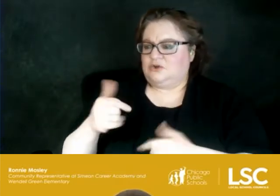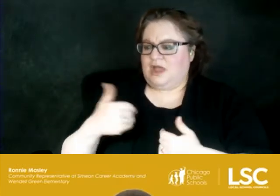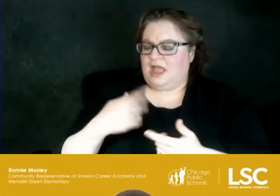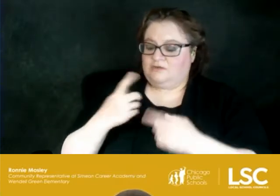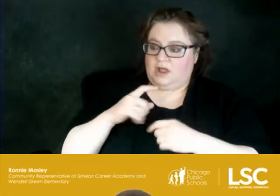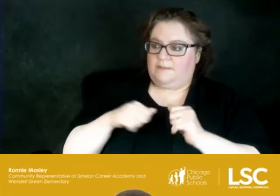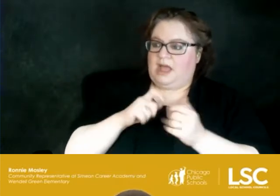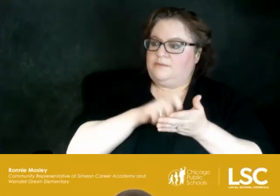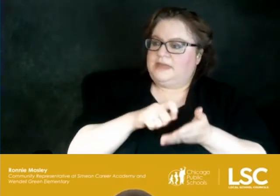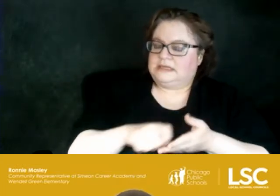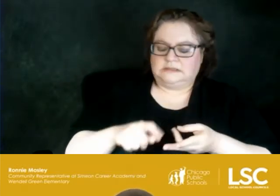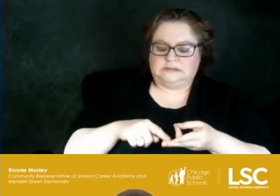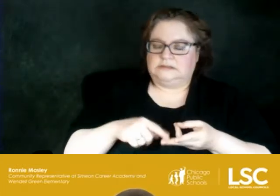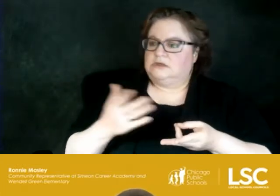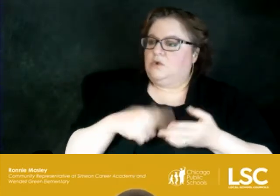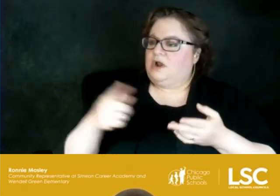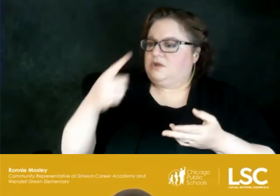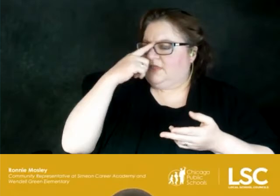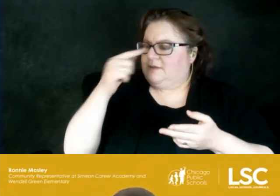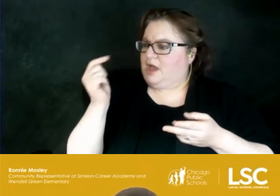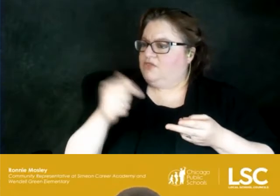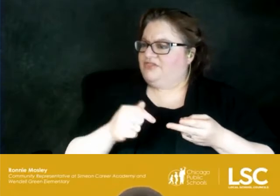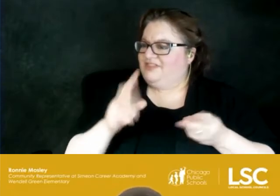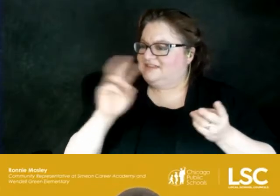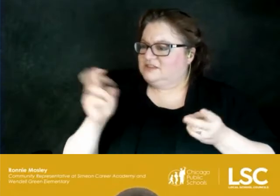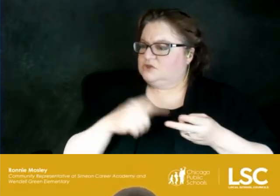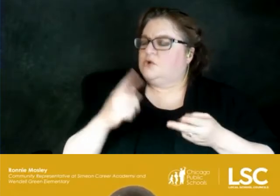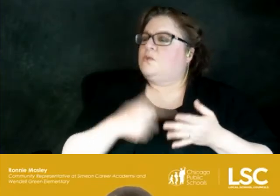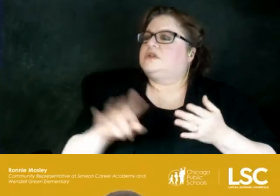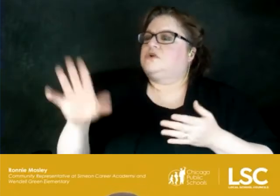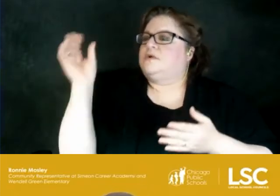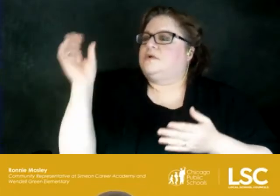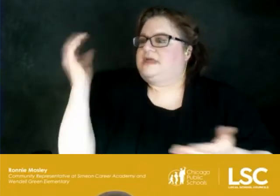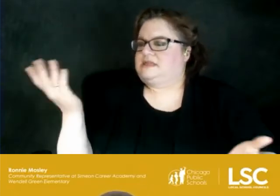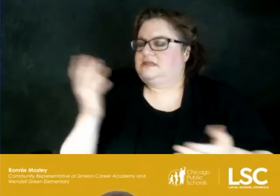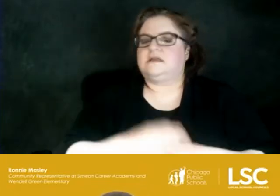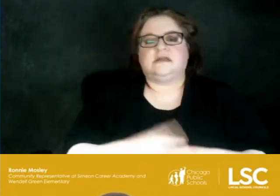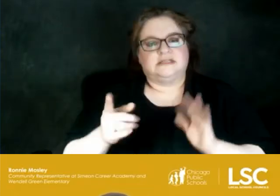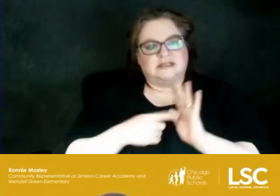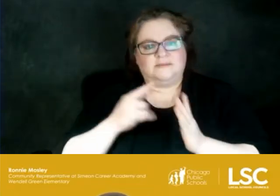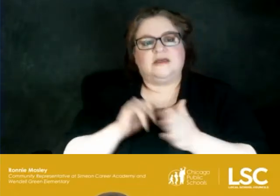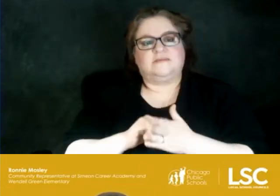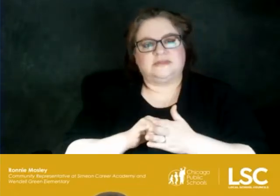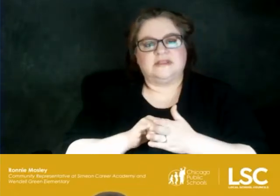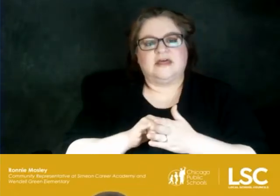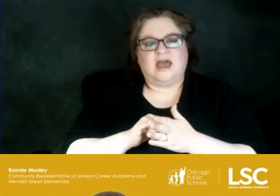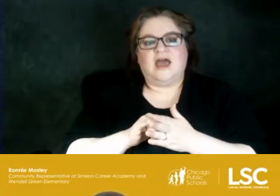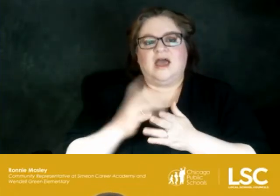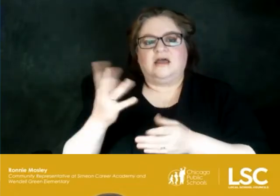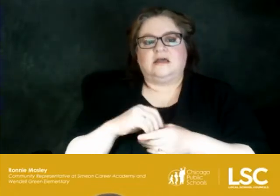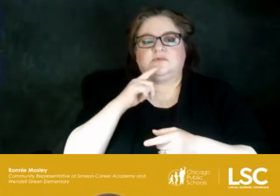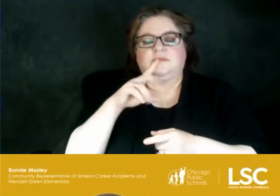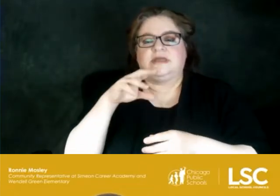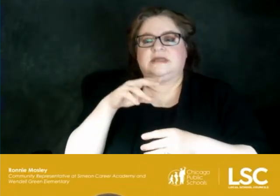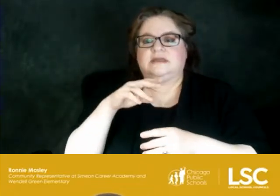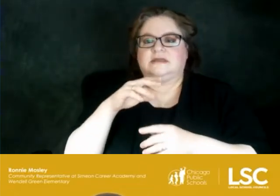our minutes? What did you think about? What do you think about this pressing issue? What's your opinion? And so sometimes that just comes with being in a building